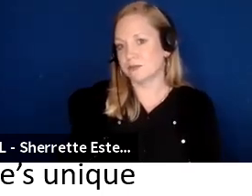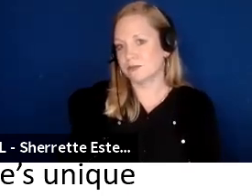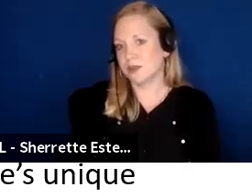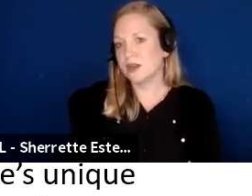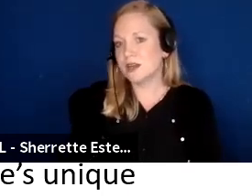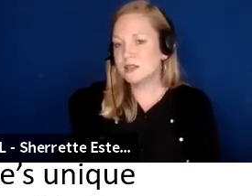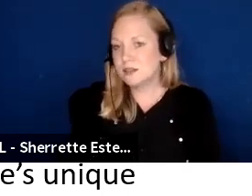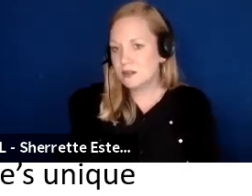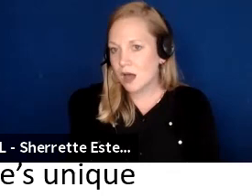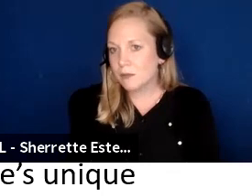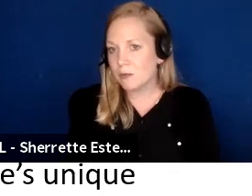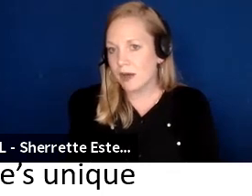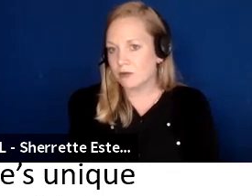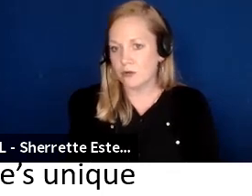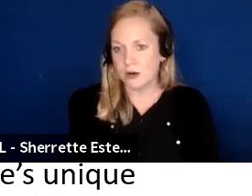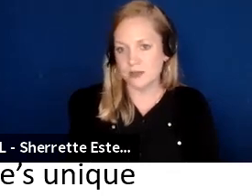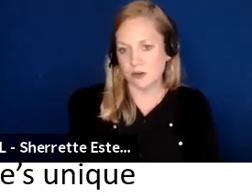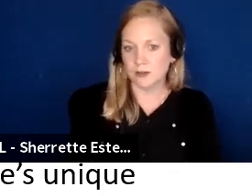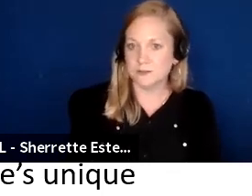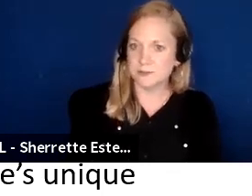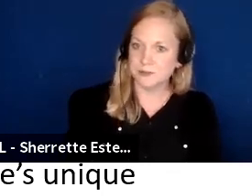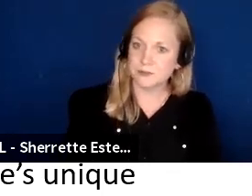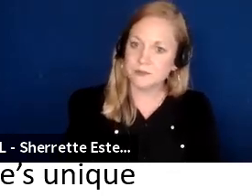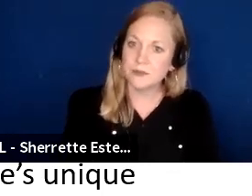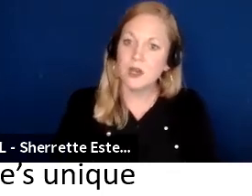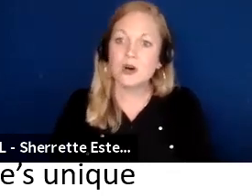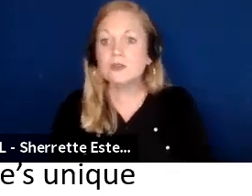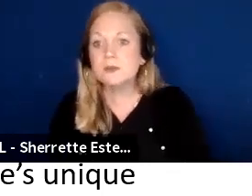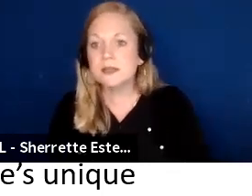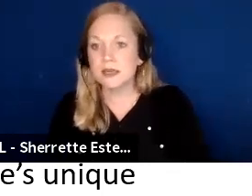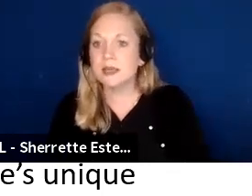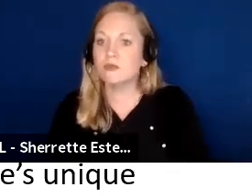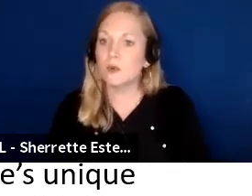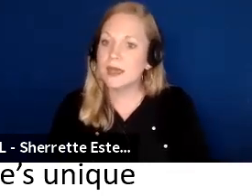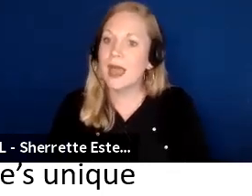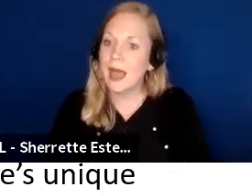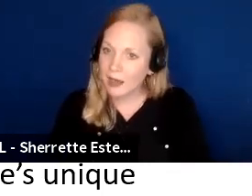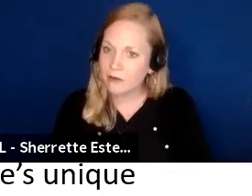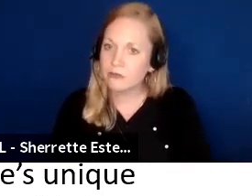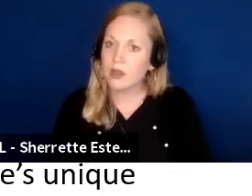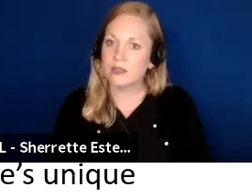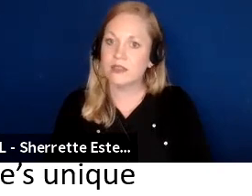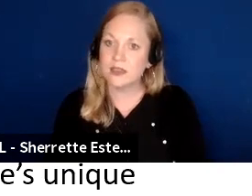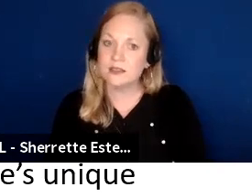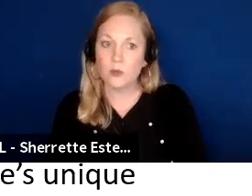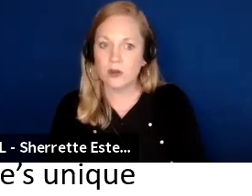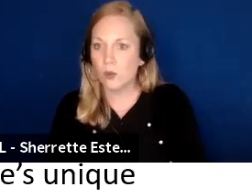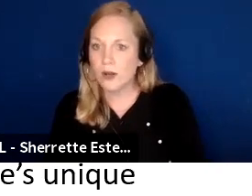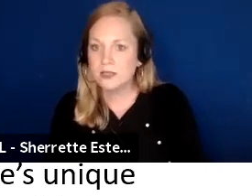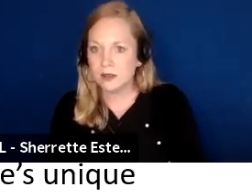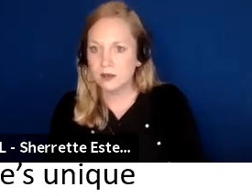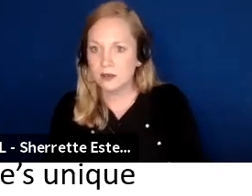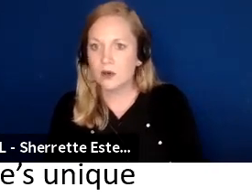impact. It's still an uphill battle for us all. Ultimately, if we have the things that